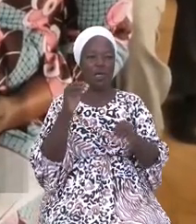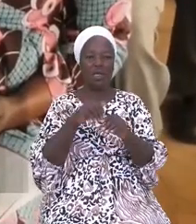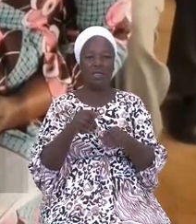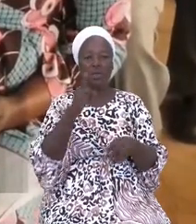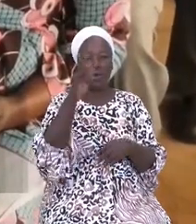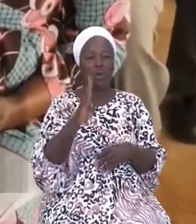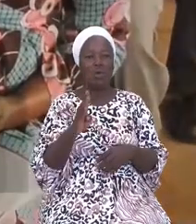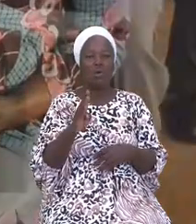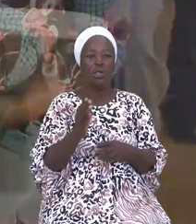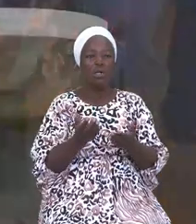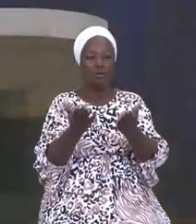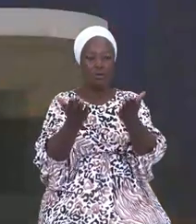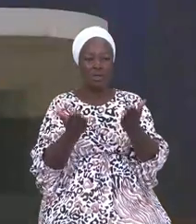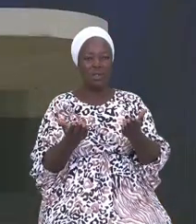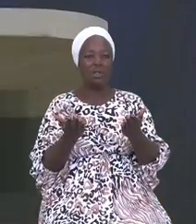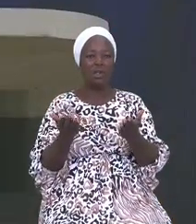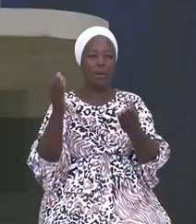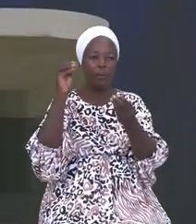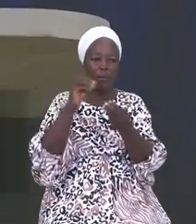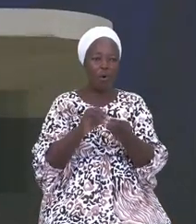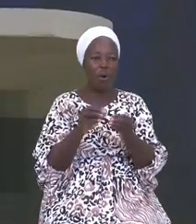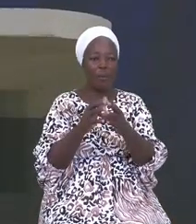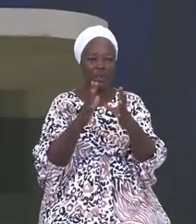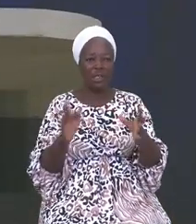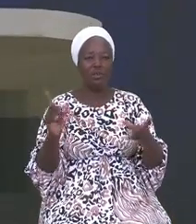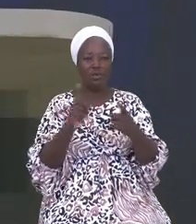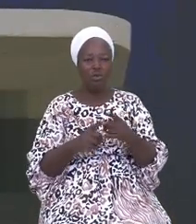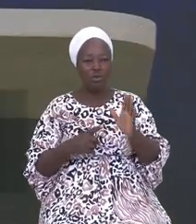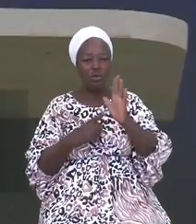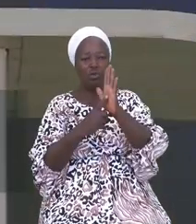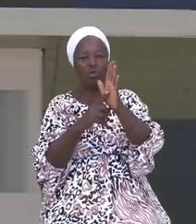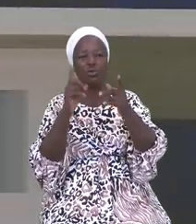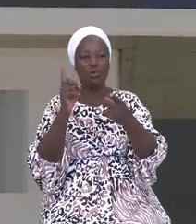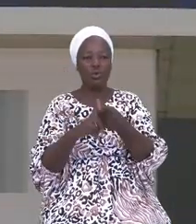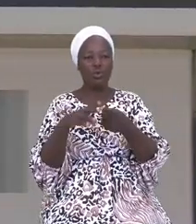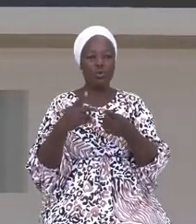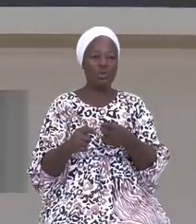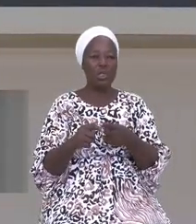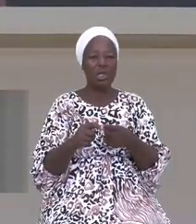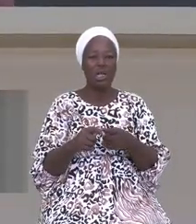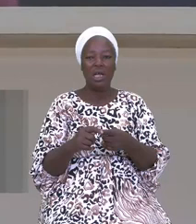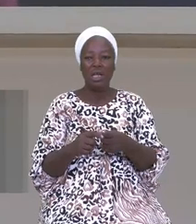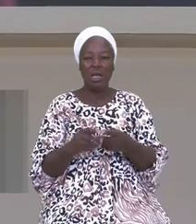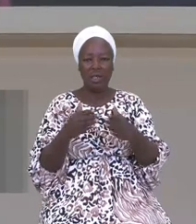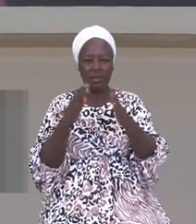willing more abundantly to show unto the heirs of promise